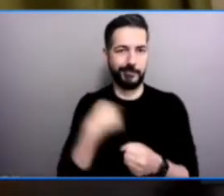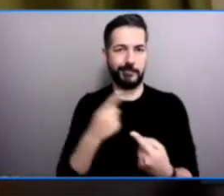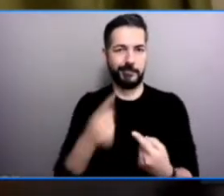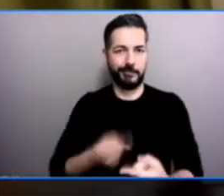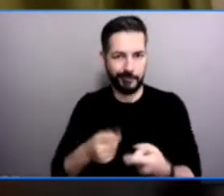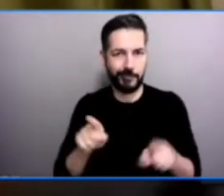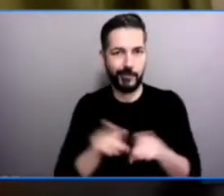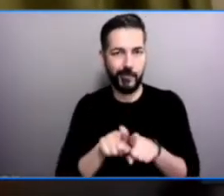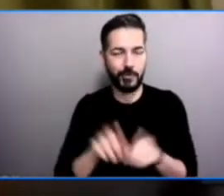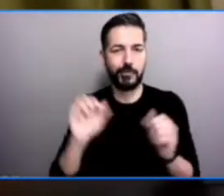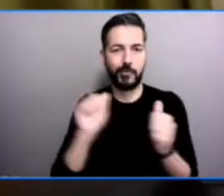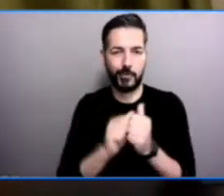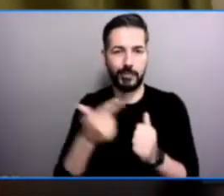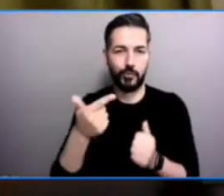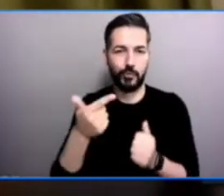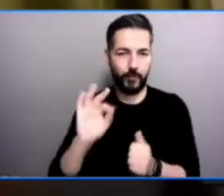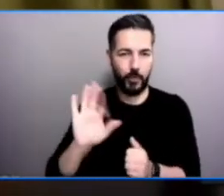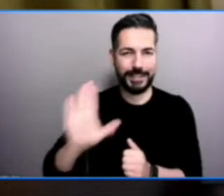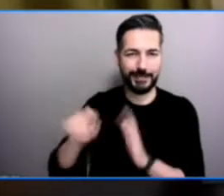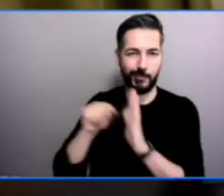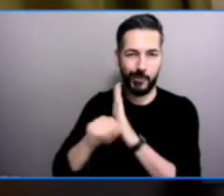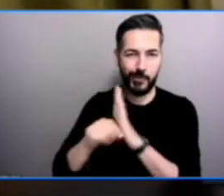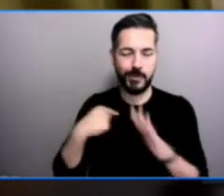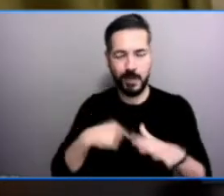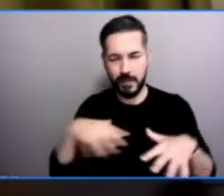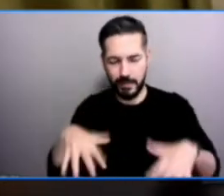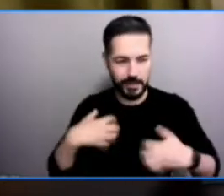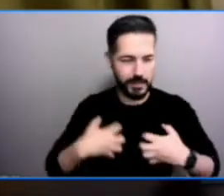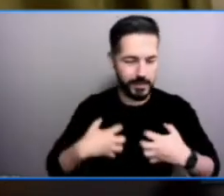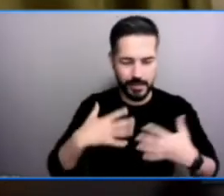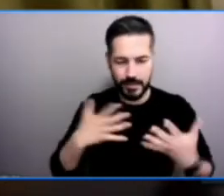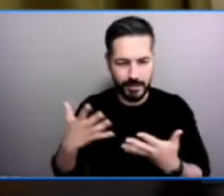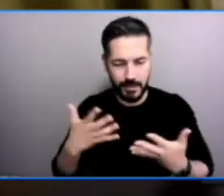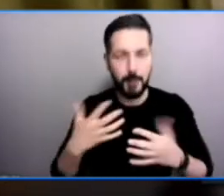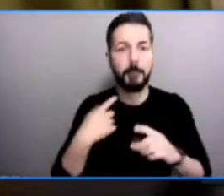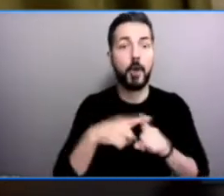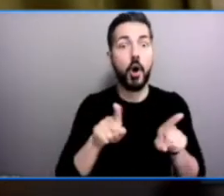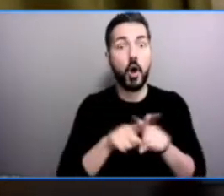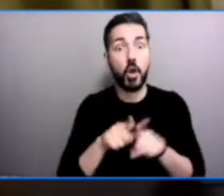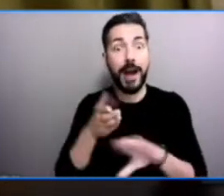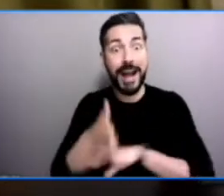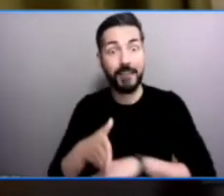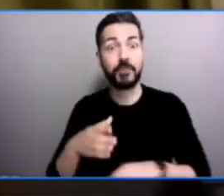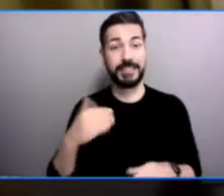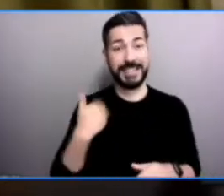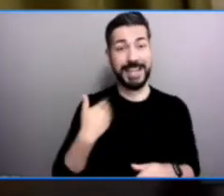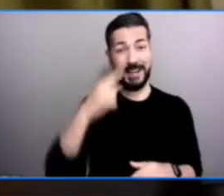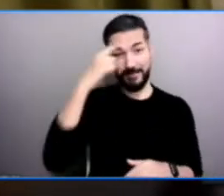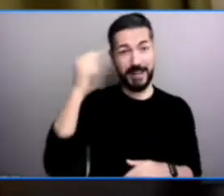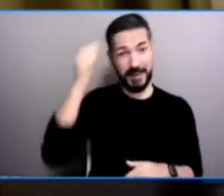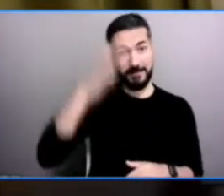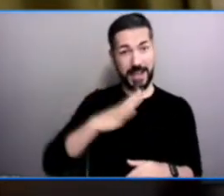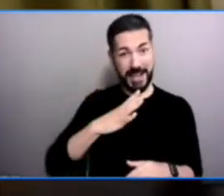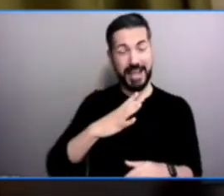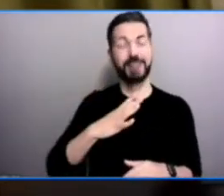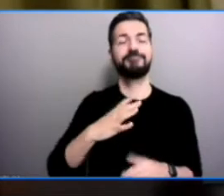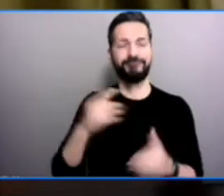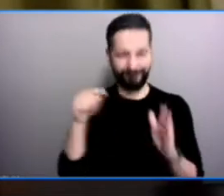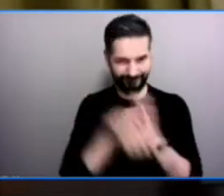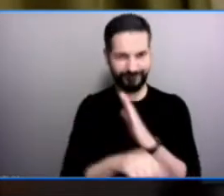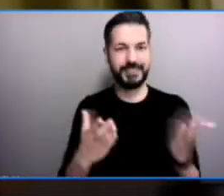someone asked, hey, what's going on with Amendment 1 in Nebraska? What organizing work is being done to make sure